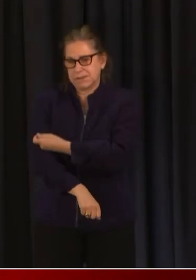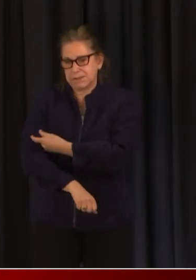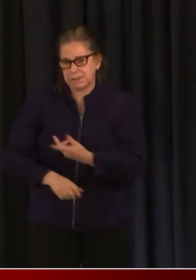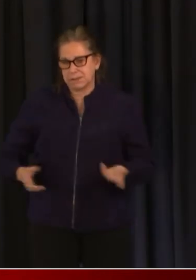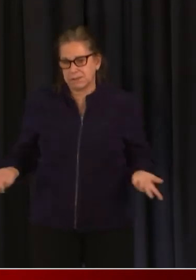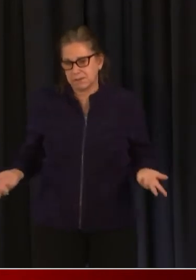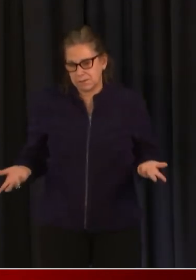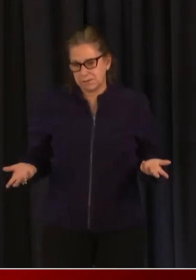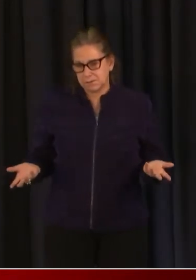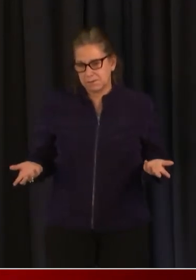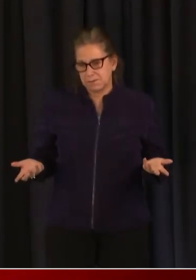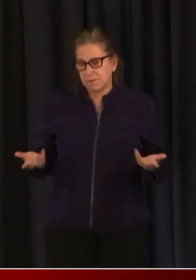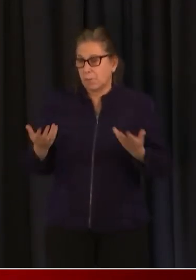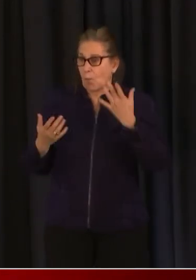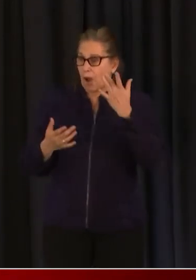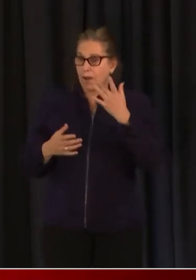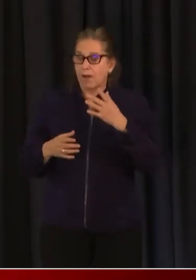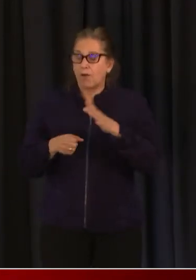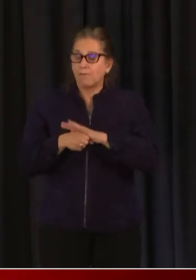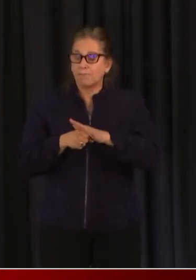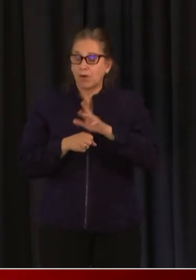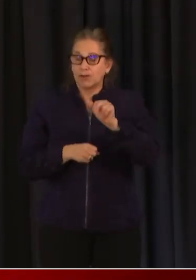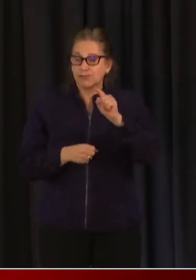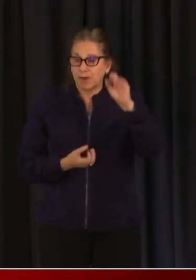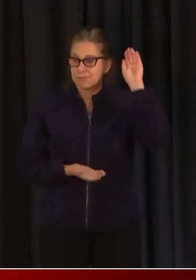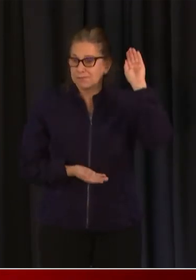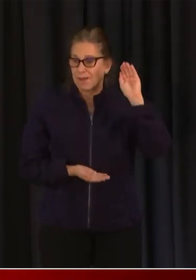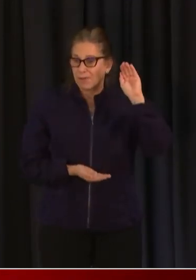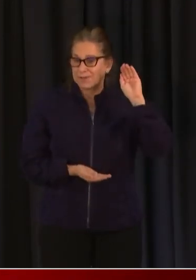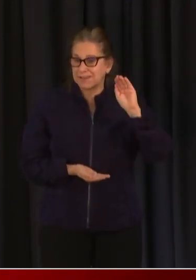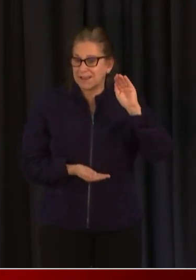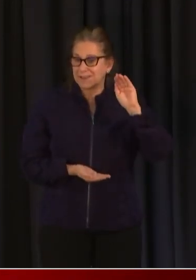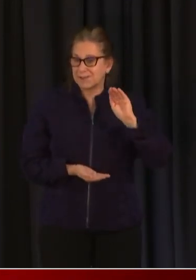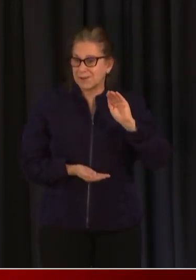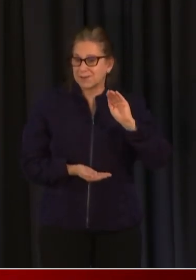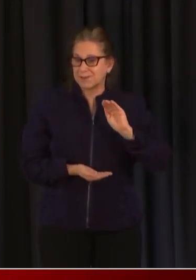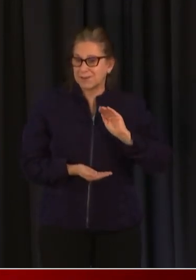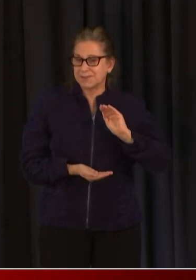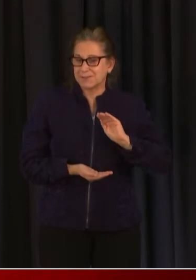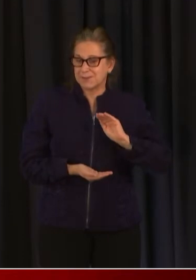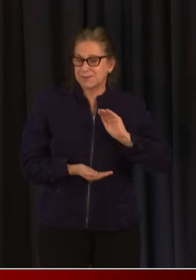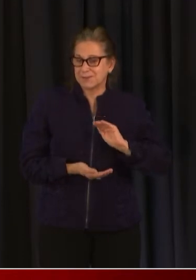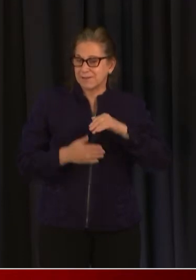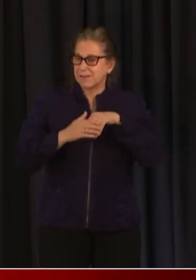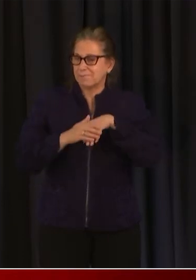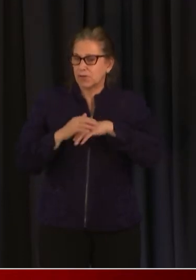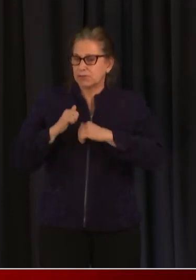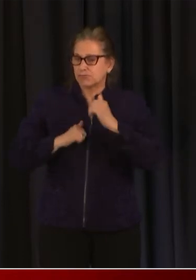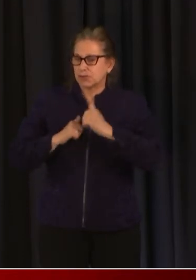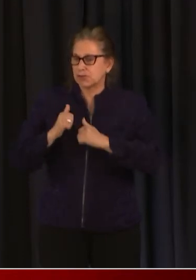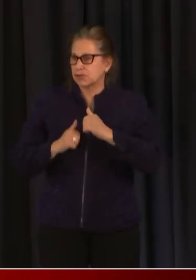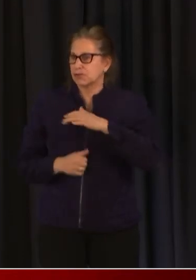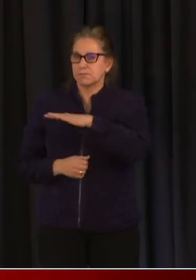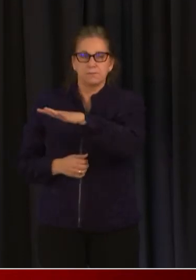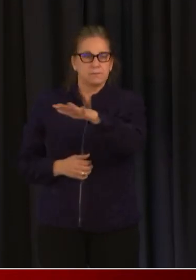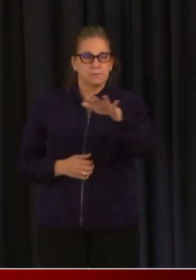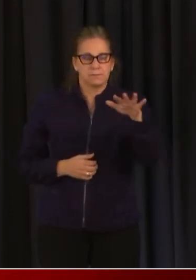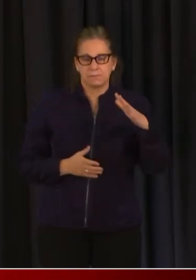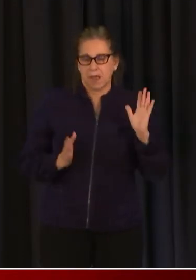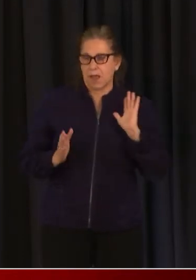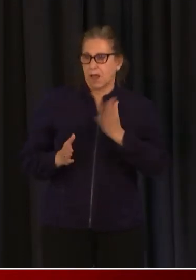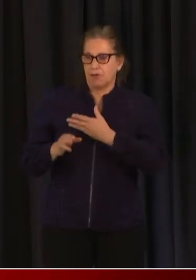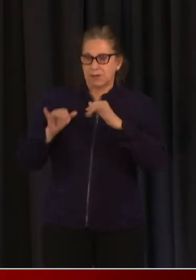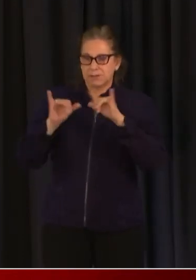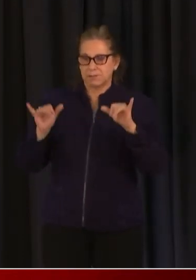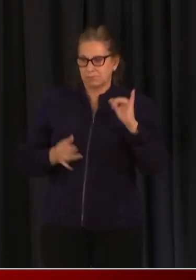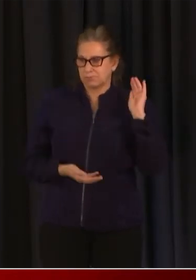to decline, that we can protect and preserve the infrastructure of our healthcare system, our public health system, all of those things. We now need that